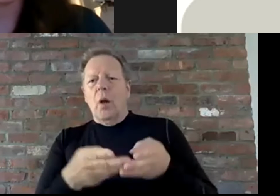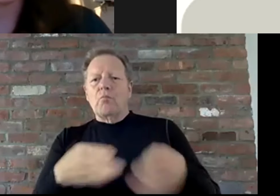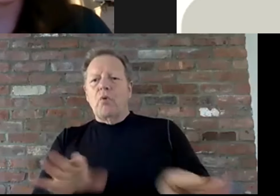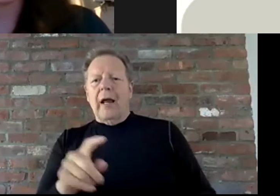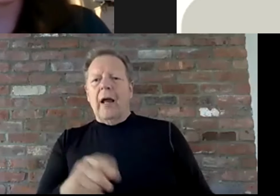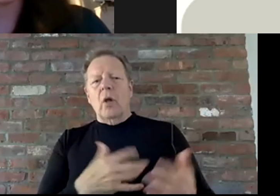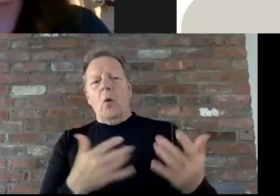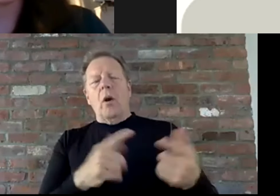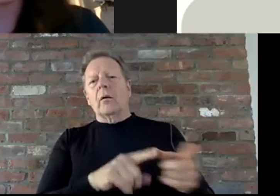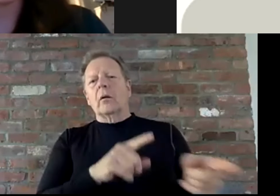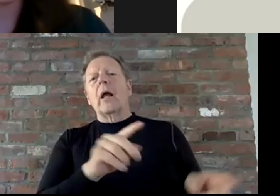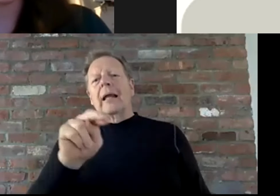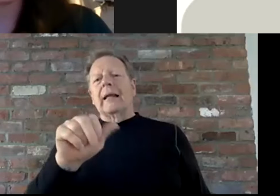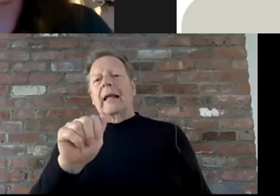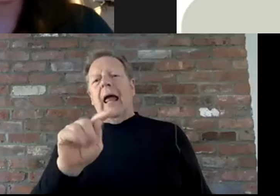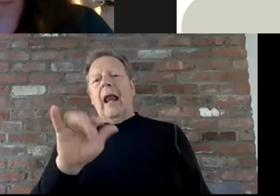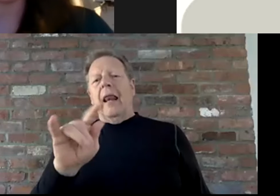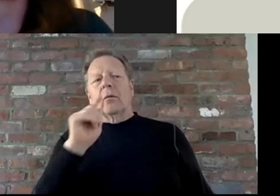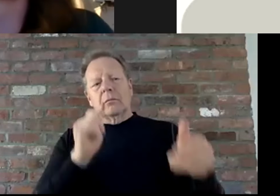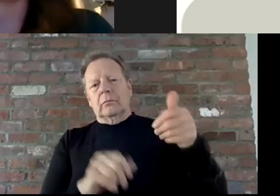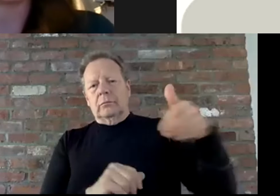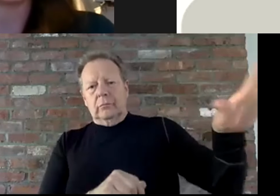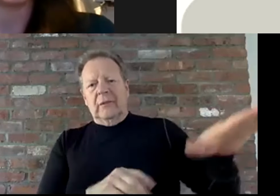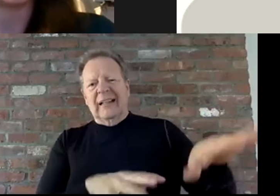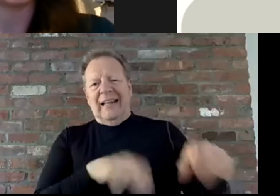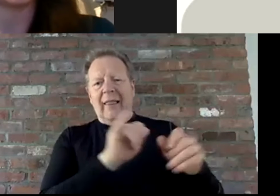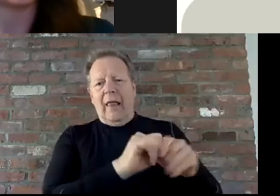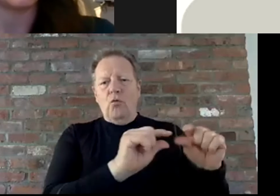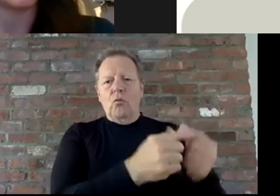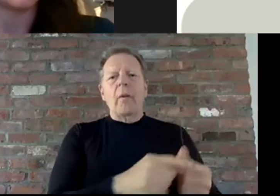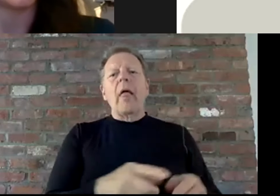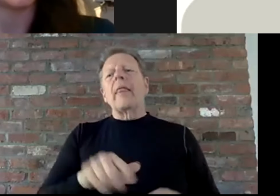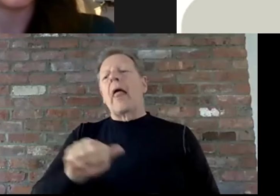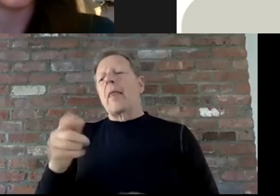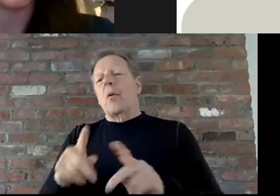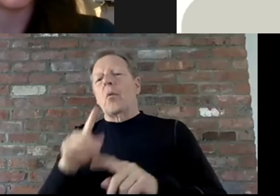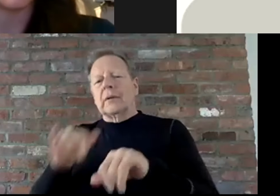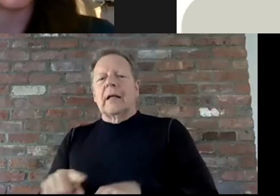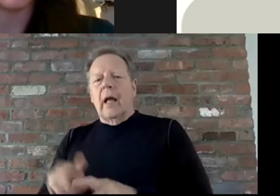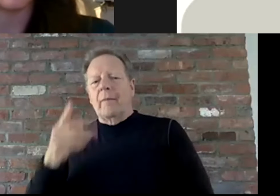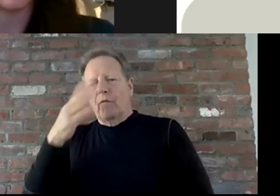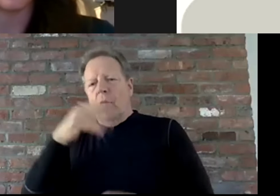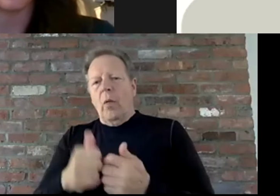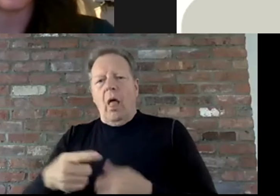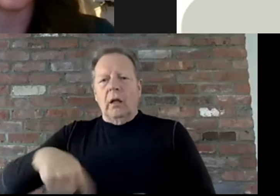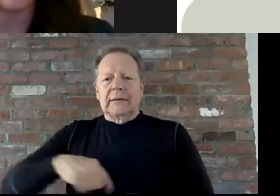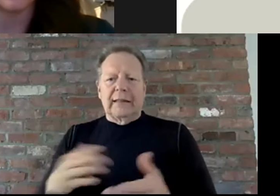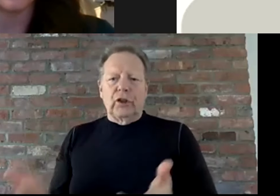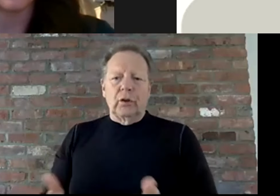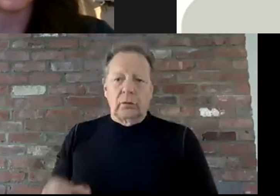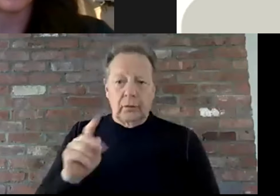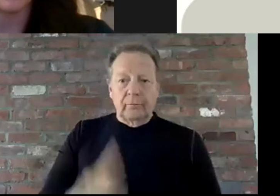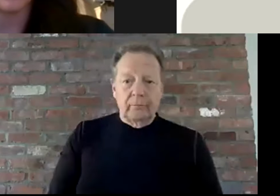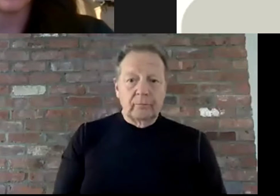and Horacio, and then the rest will stay up front with us. Okay.